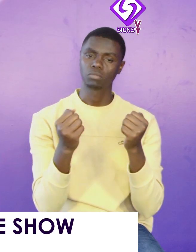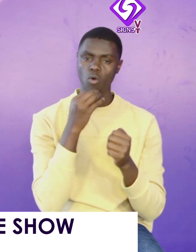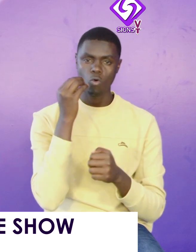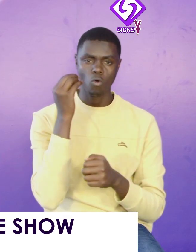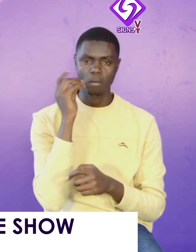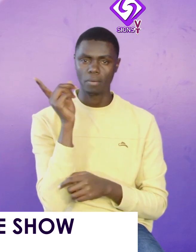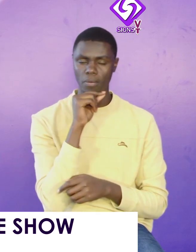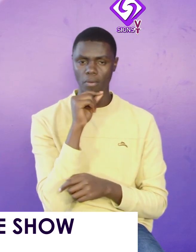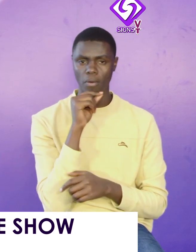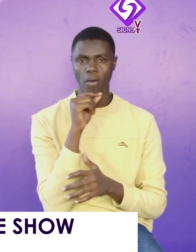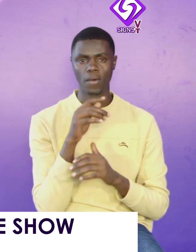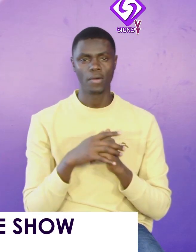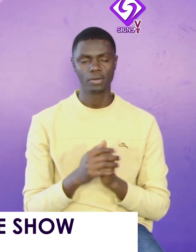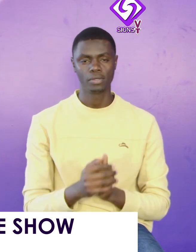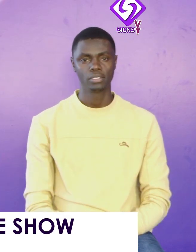and,